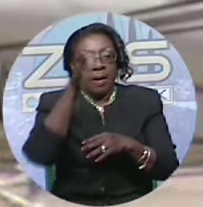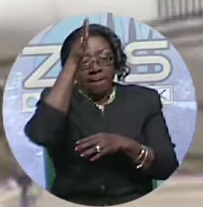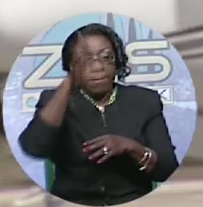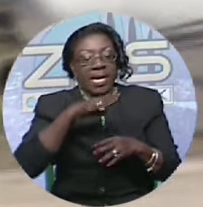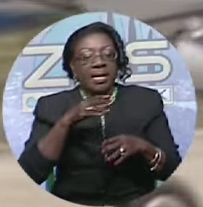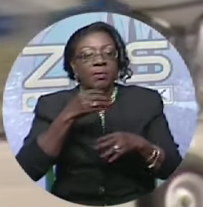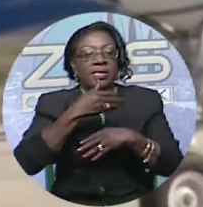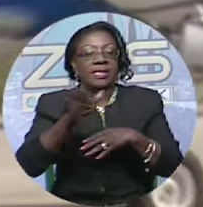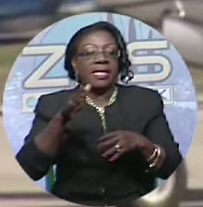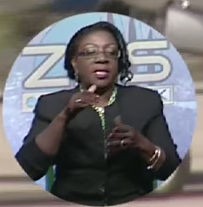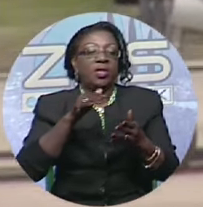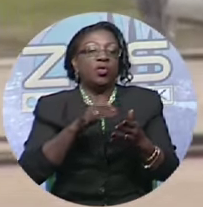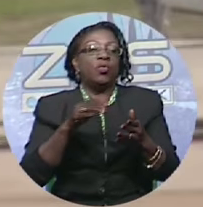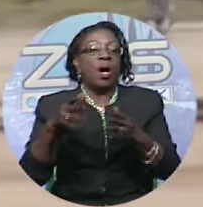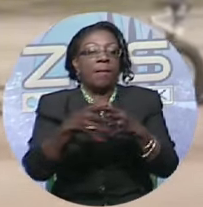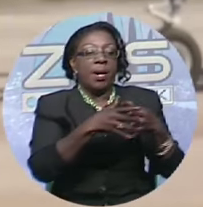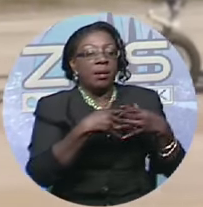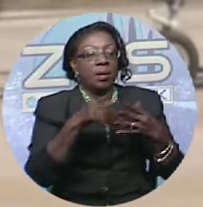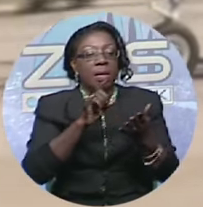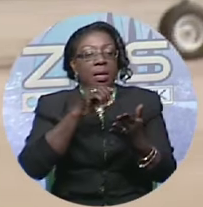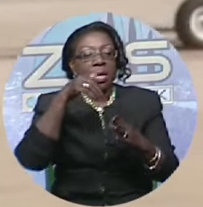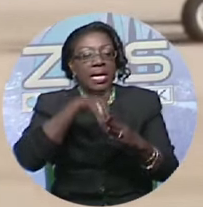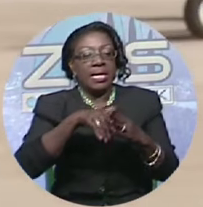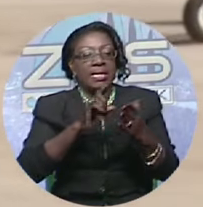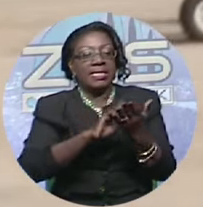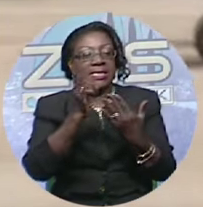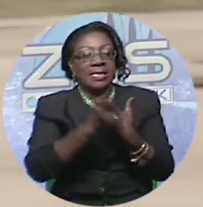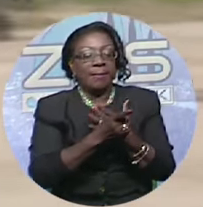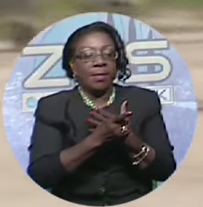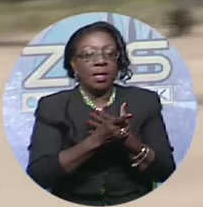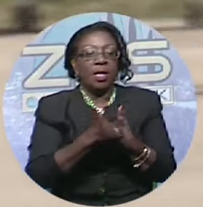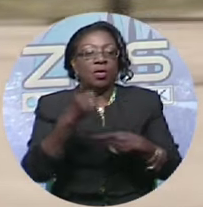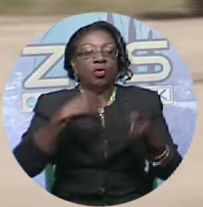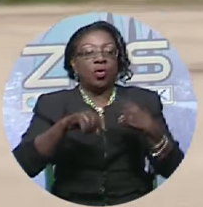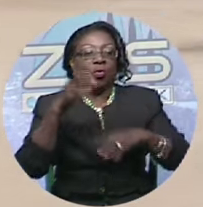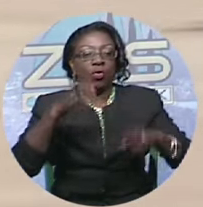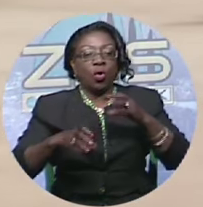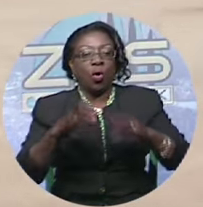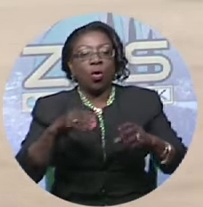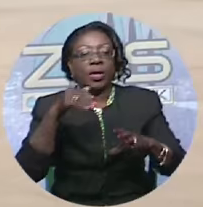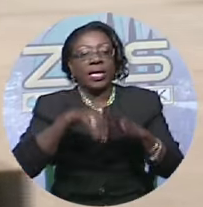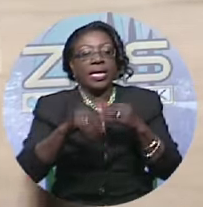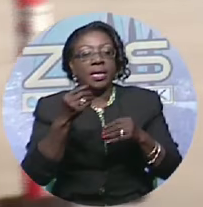application was denied. The extradition order for Maycock's son, Melvin Jr., and